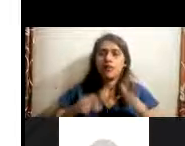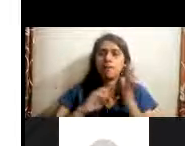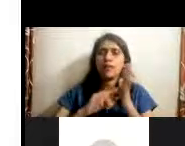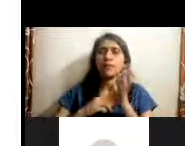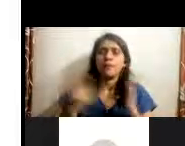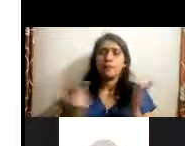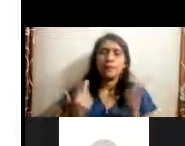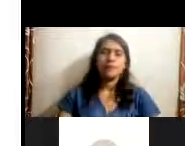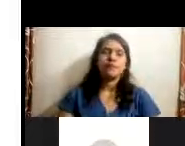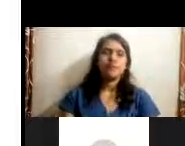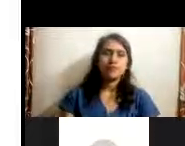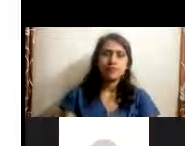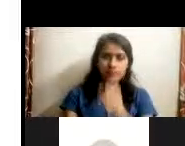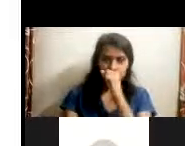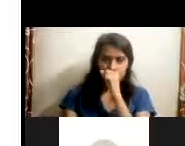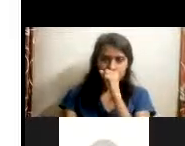health?